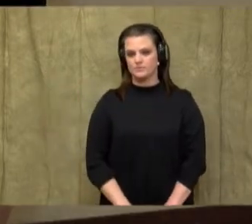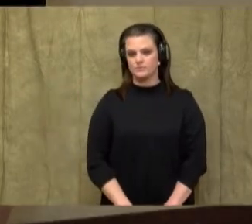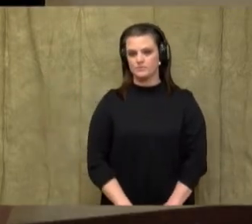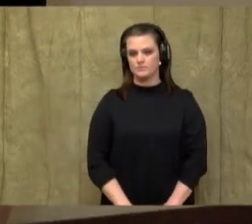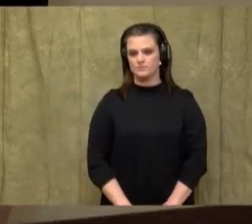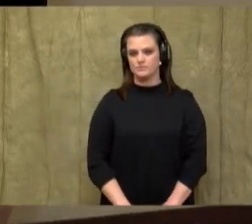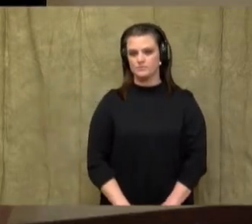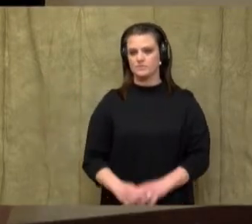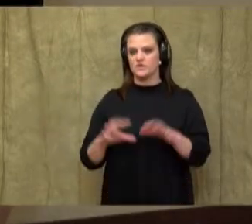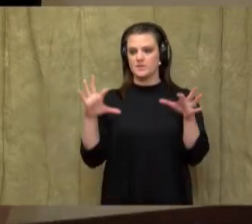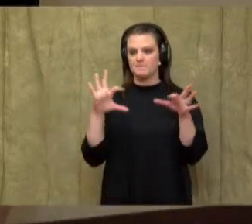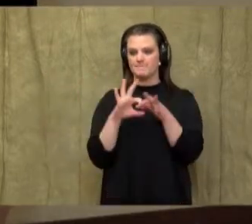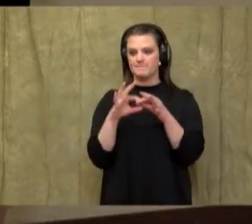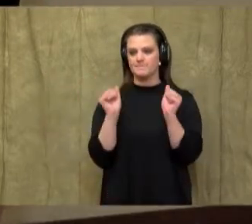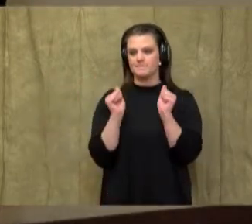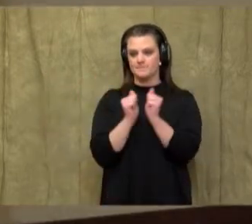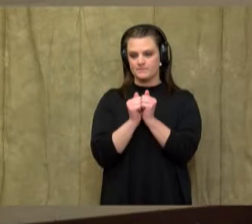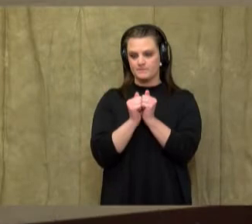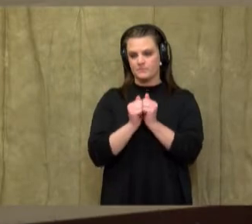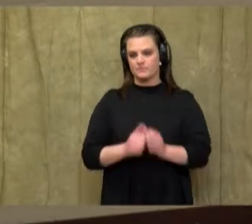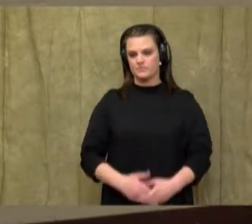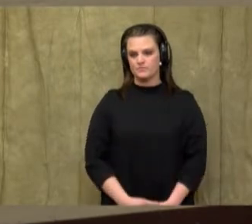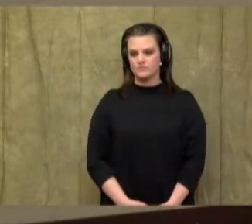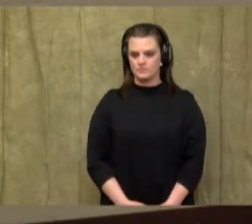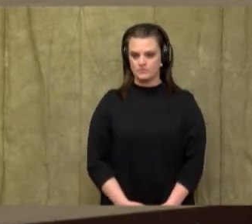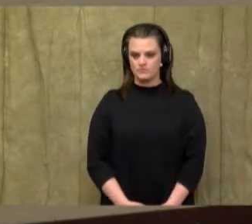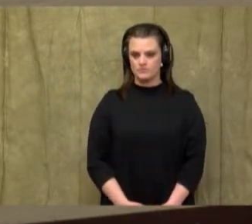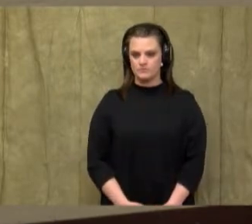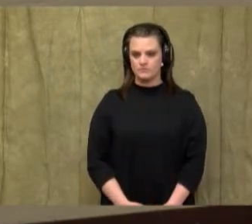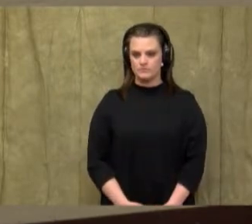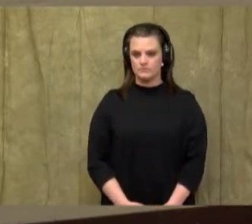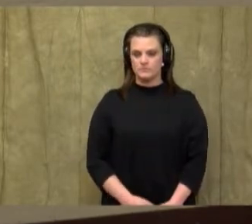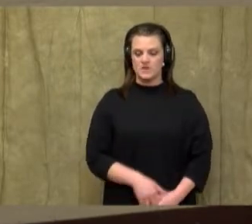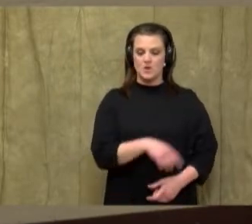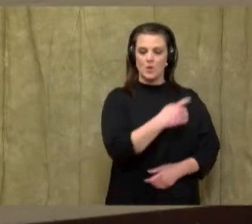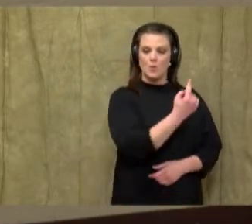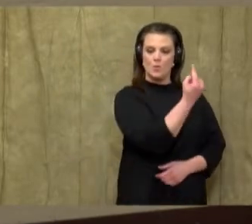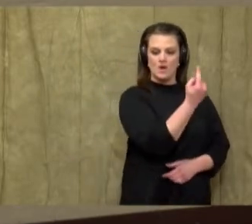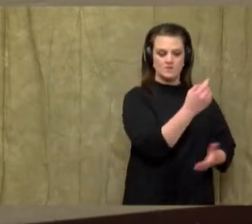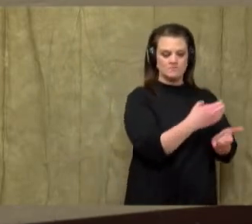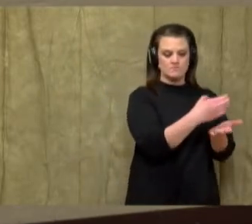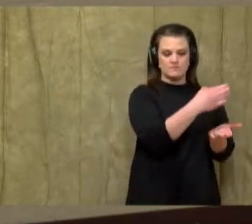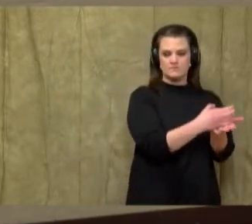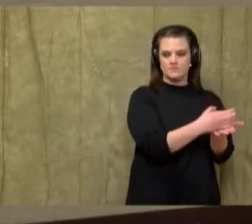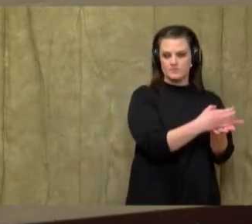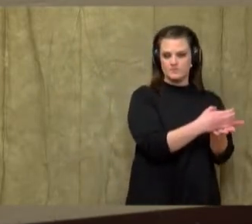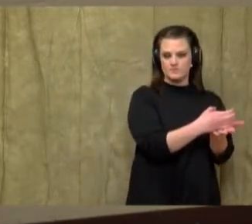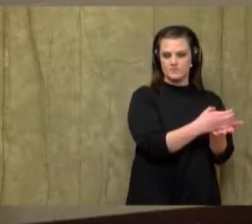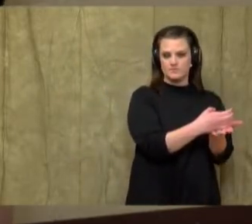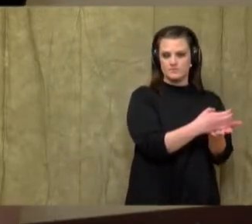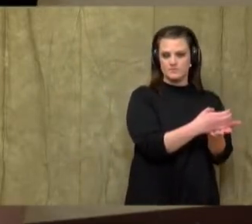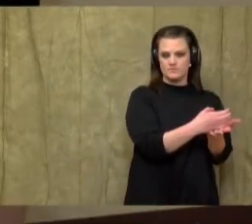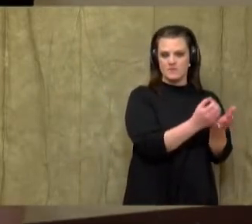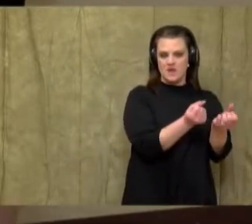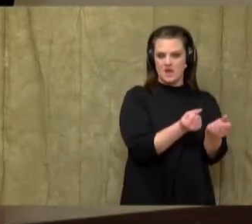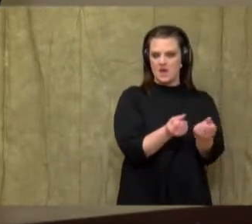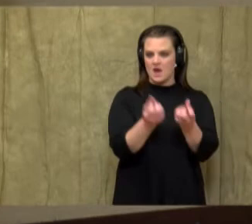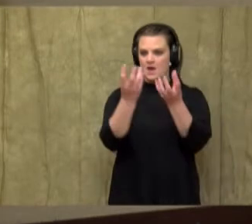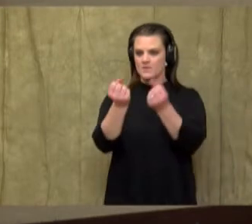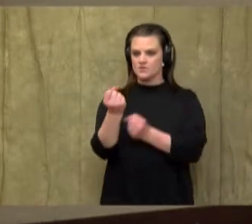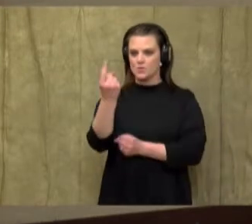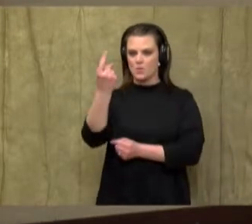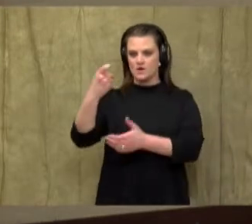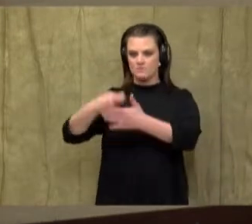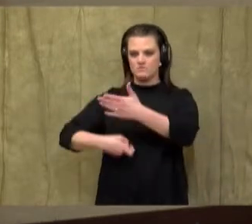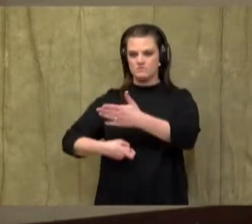0 and 0 go together. Here, if I have 1 yogurt cup, how much does 1